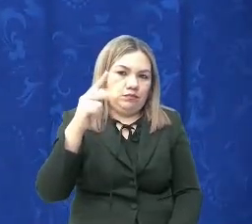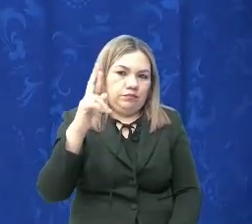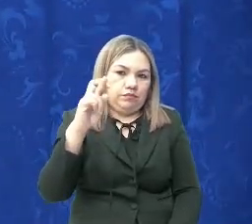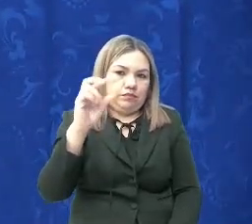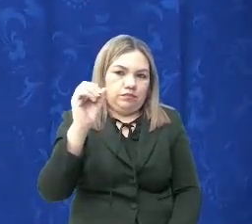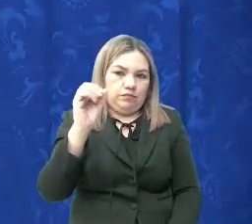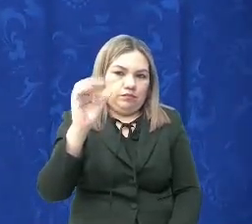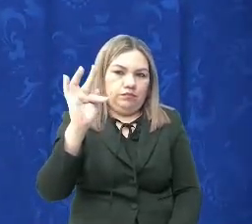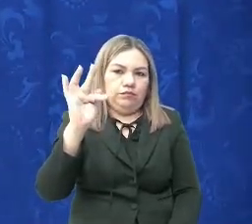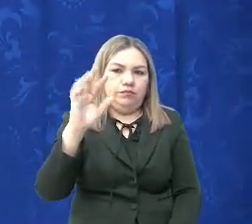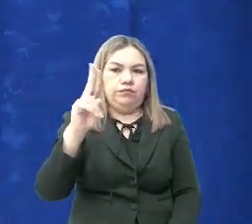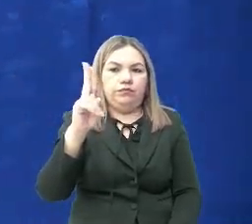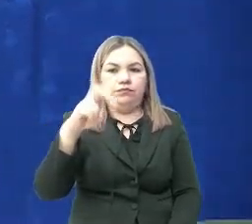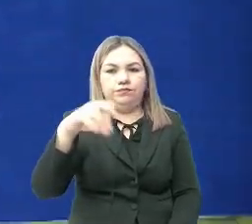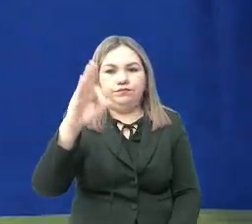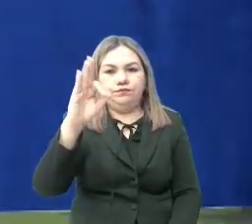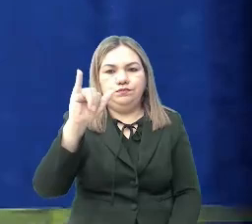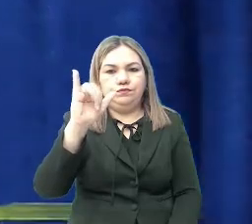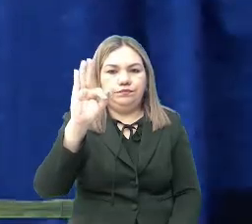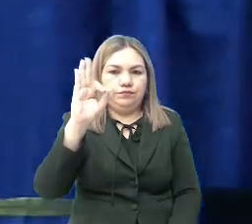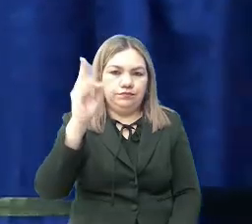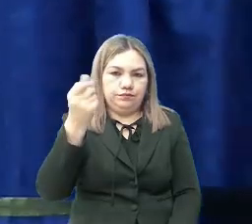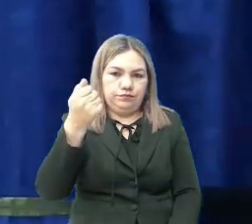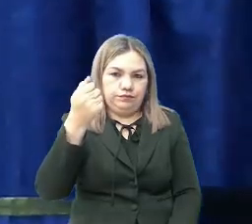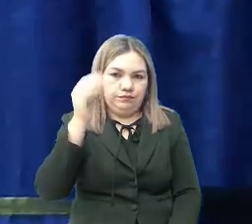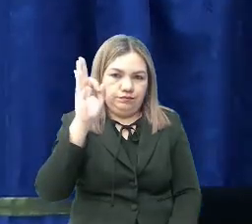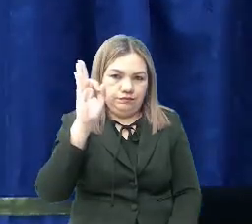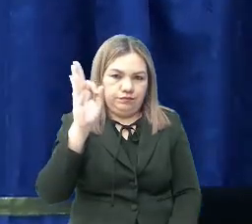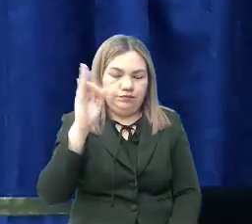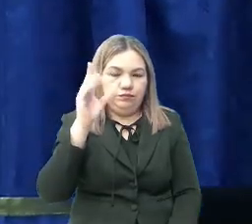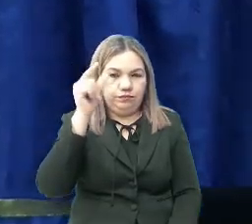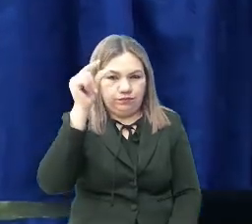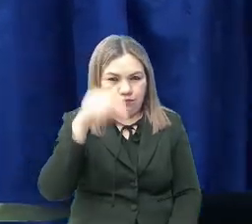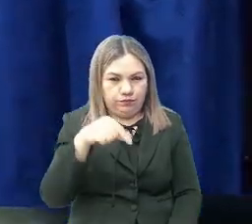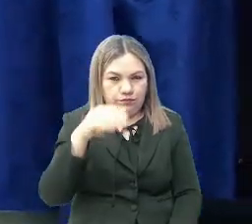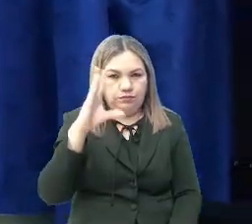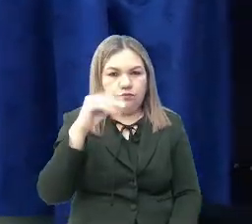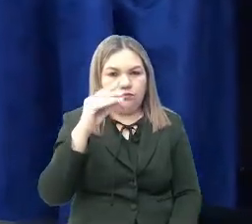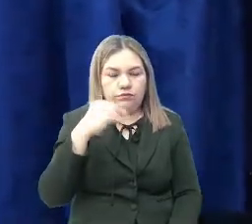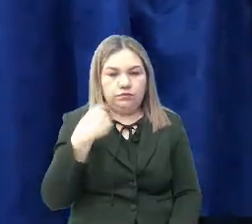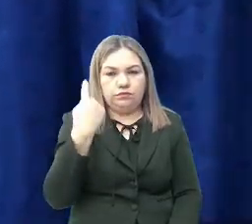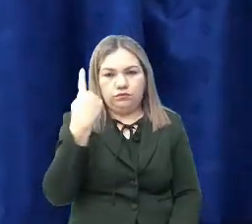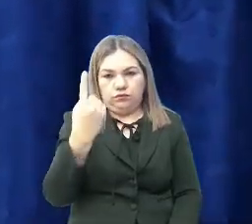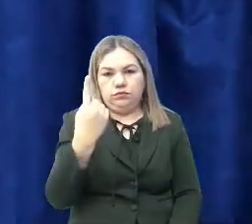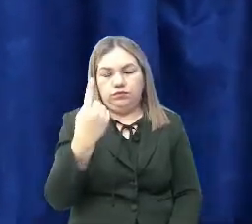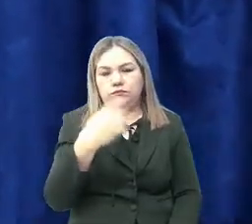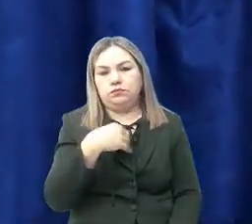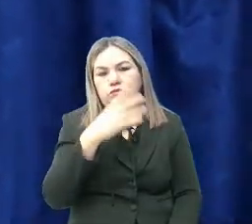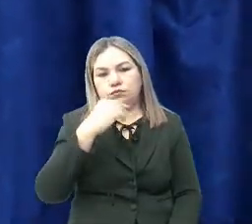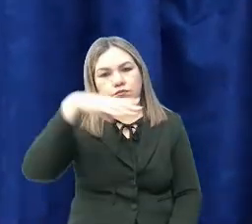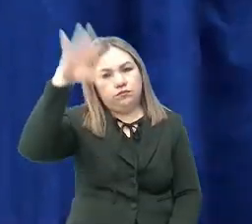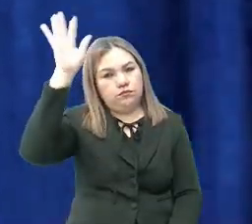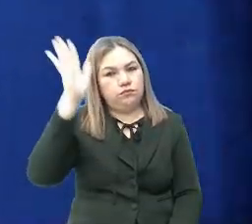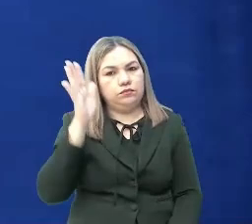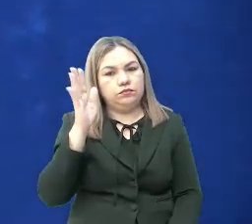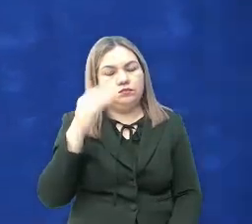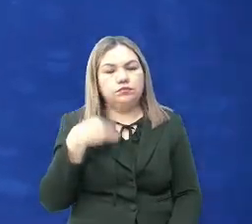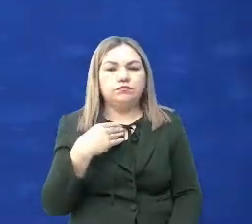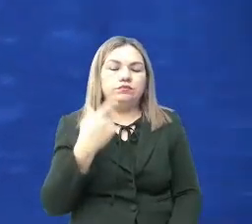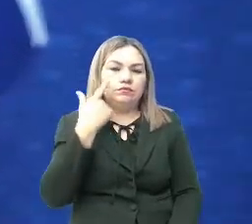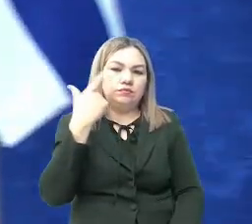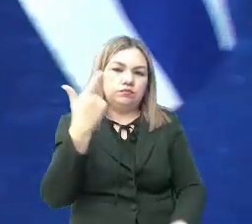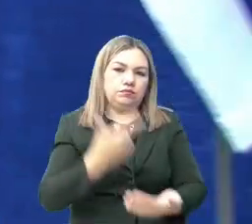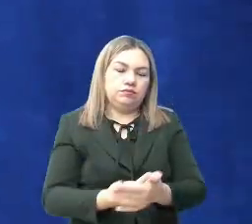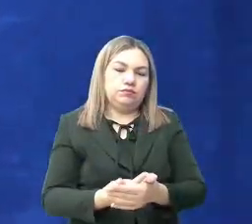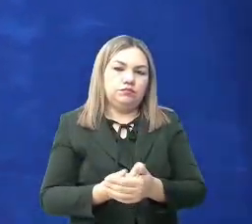I'm speaking in deepness. The Pentecostal isn't going to tell you this. Only a person that has a communion with God. I'm taking you